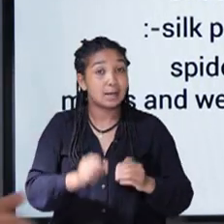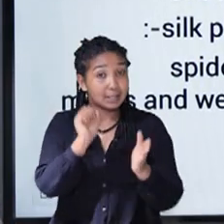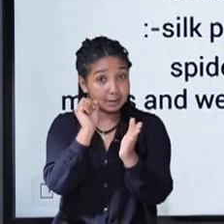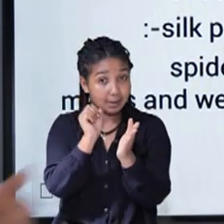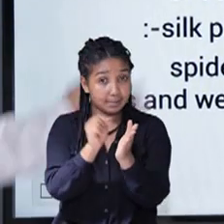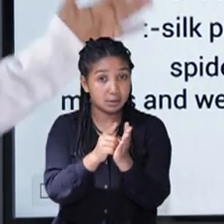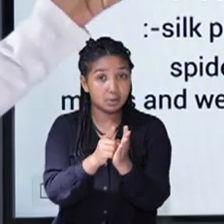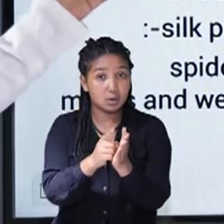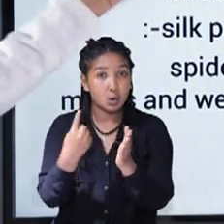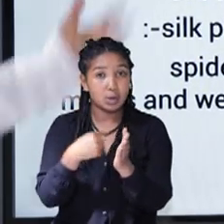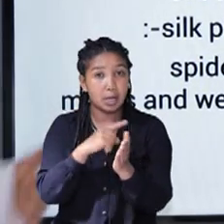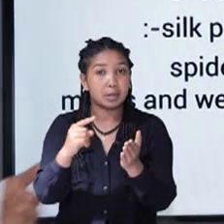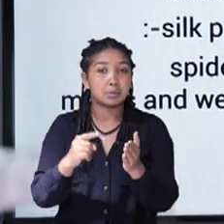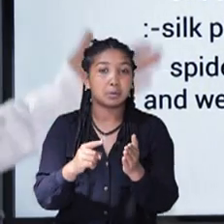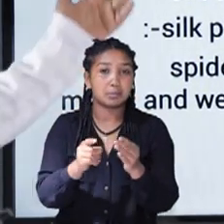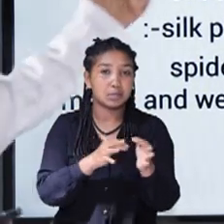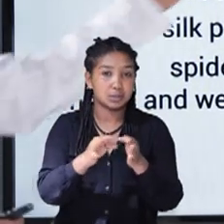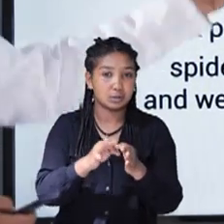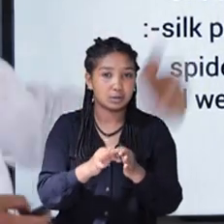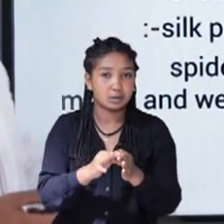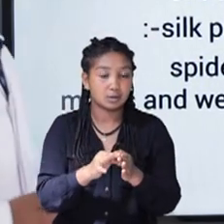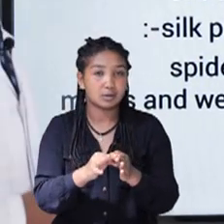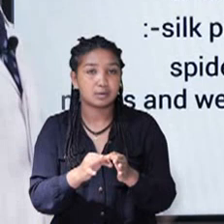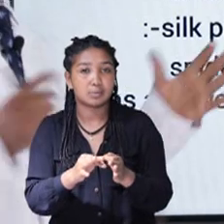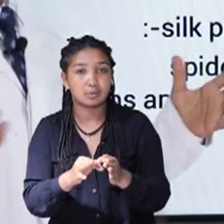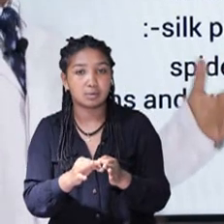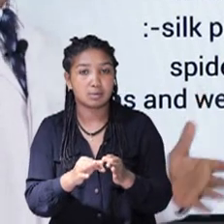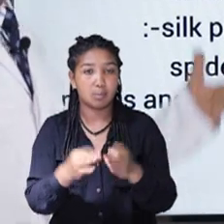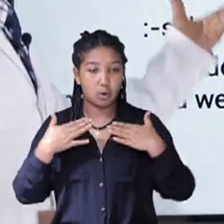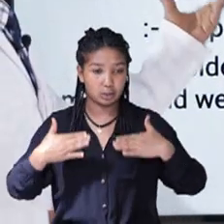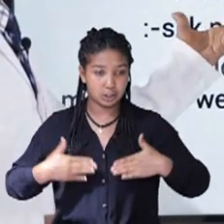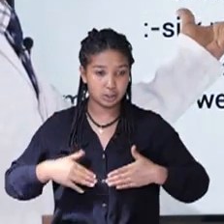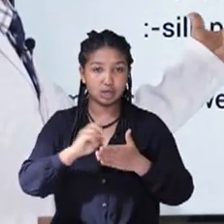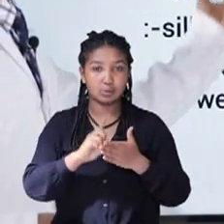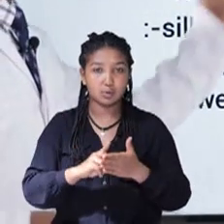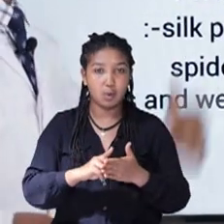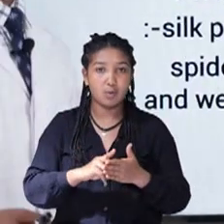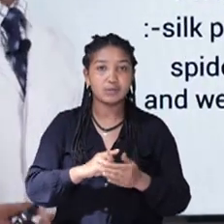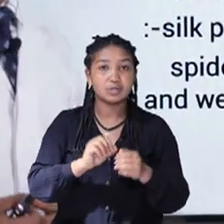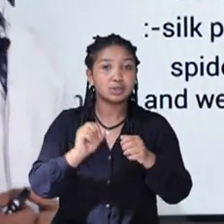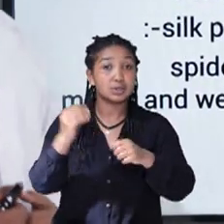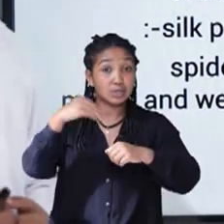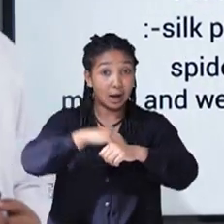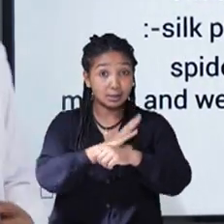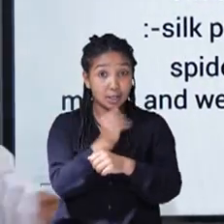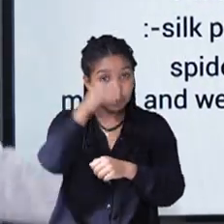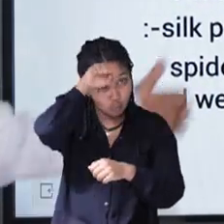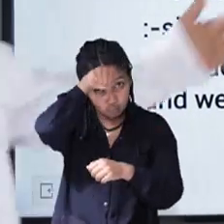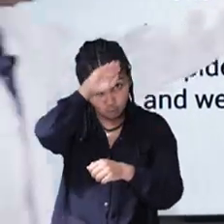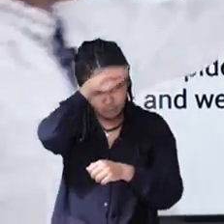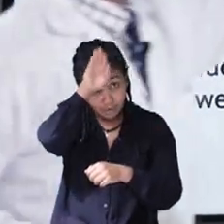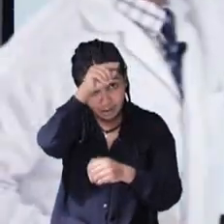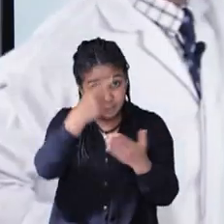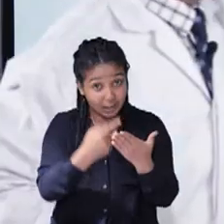an example, we can mention streamlined body shapes of sharks and dolphins.